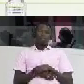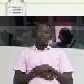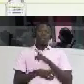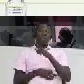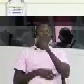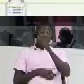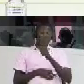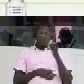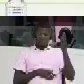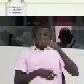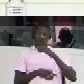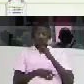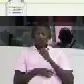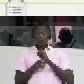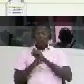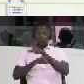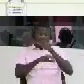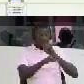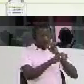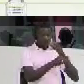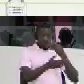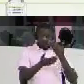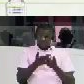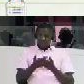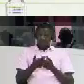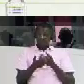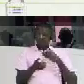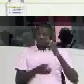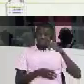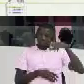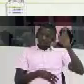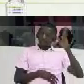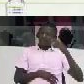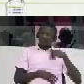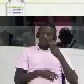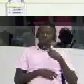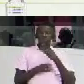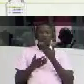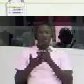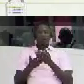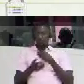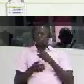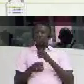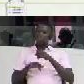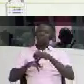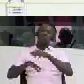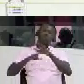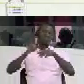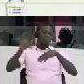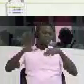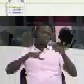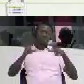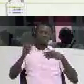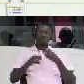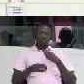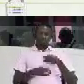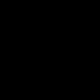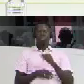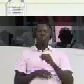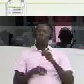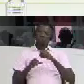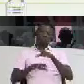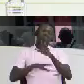su defee briefing am ba pare dafay dem then from there mu ne ma fall out and men si ma fall out. If he comes and conducts a